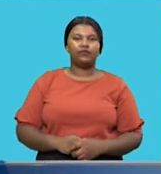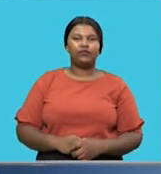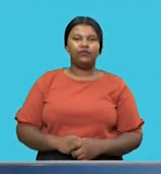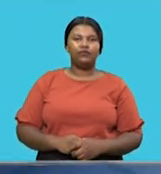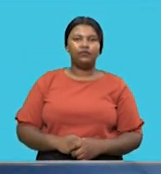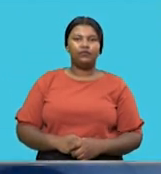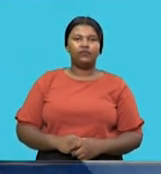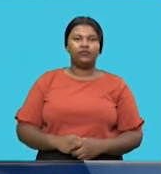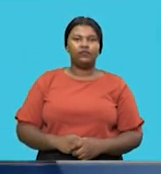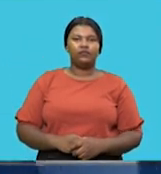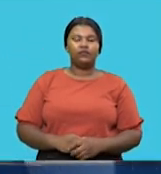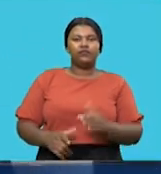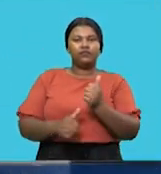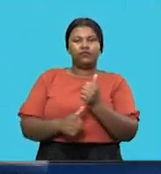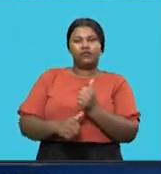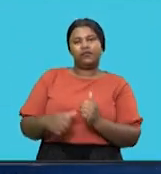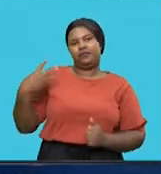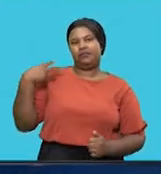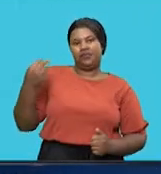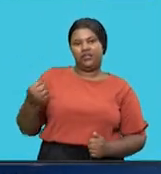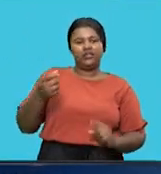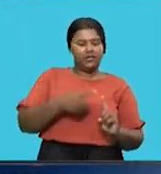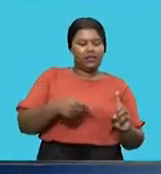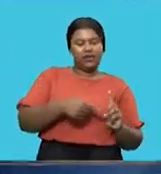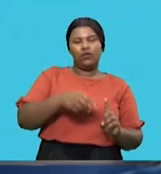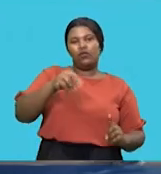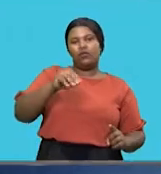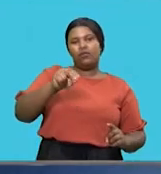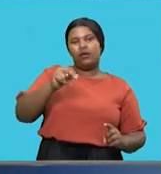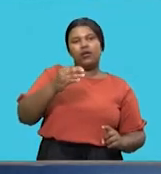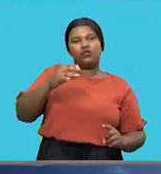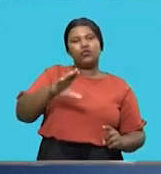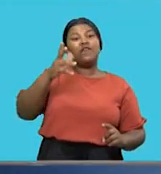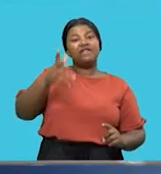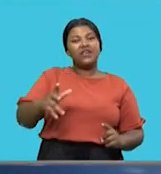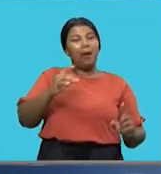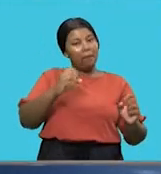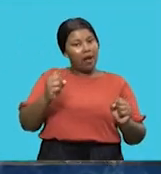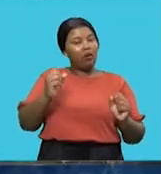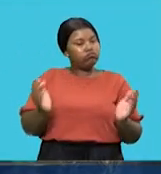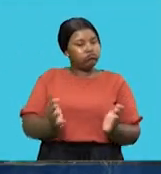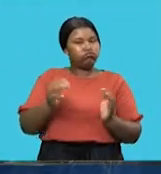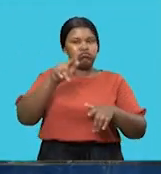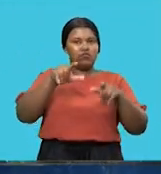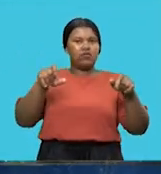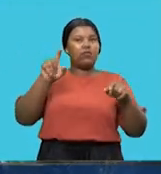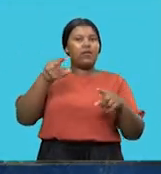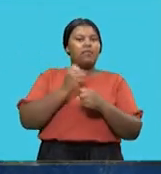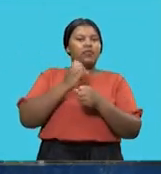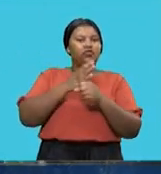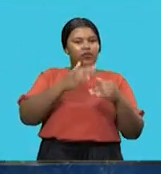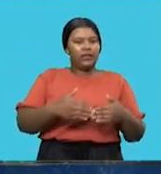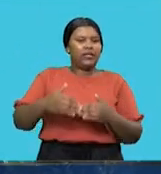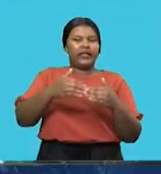Iphini likaNgqongqoshe wezokuthutha kuzwelonke uMnumzane Lisa Mangcu ugqugquzele kakhulu abagibeli kanye nezakhamuzi ukuba benakekele imvelo